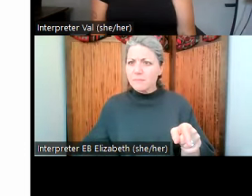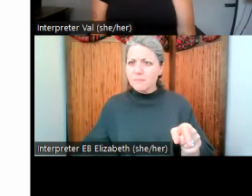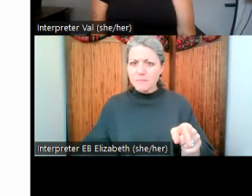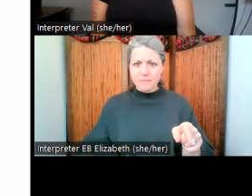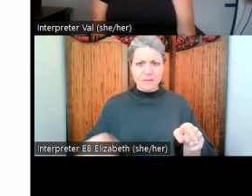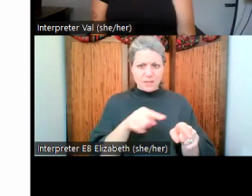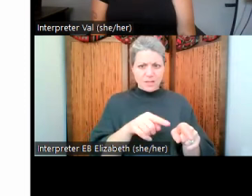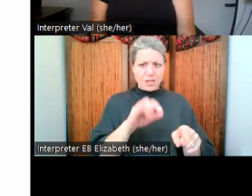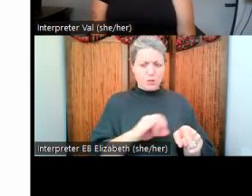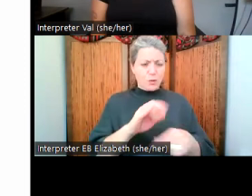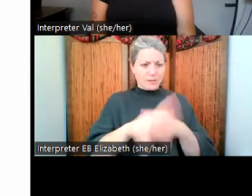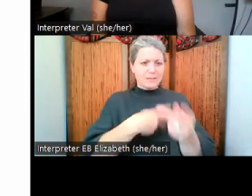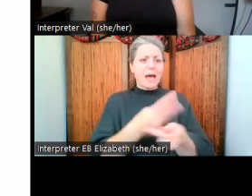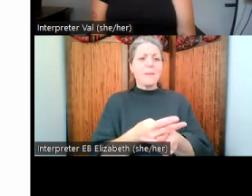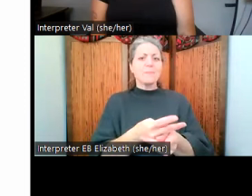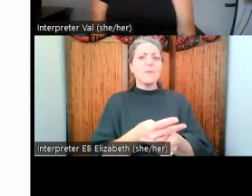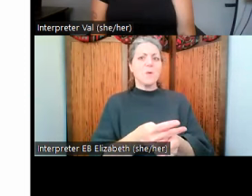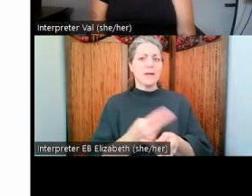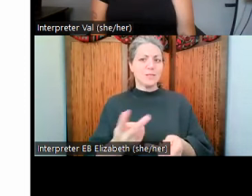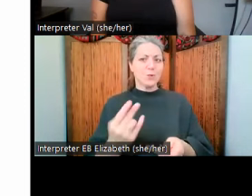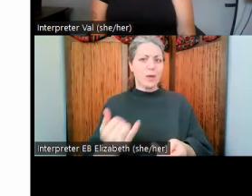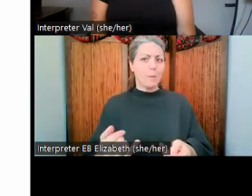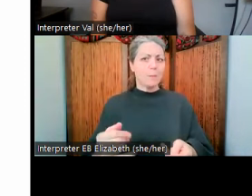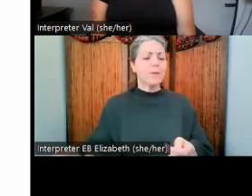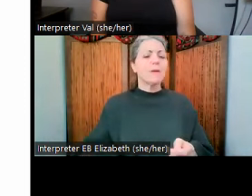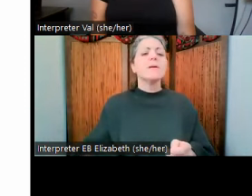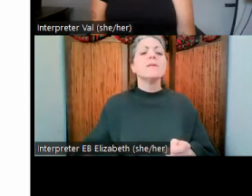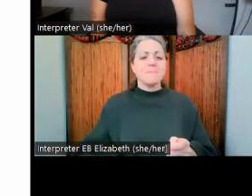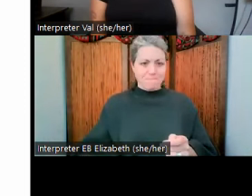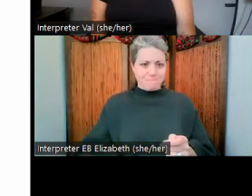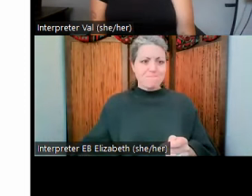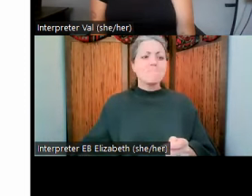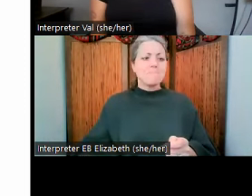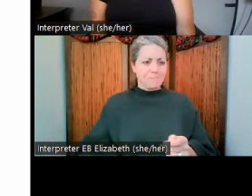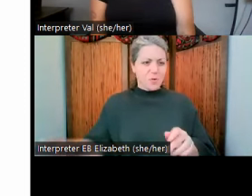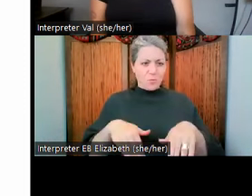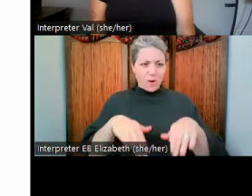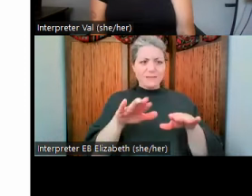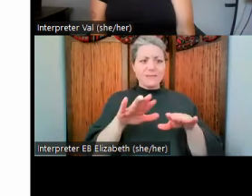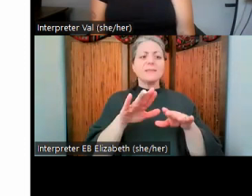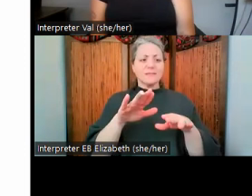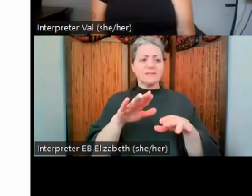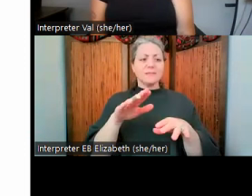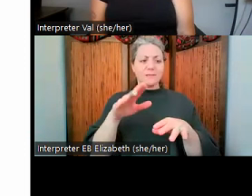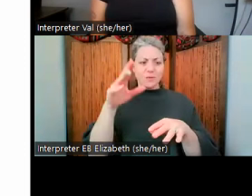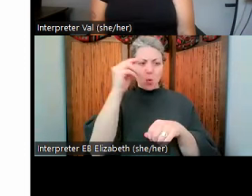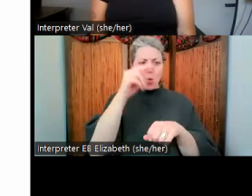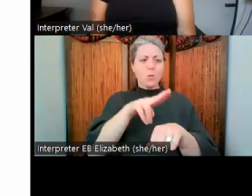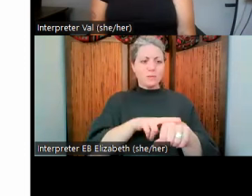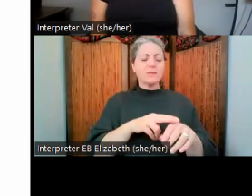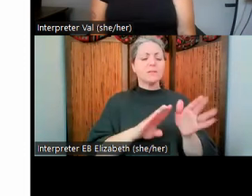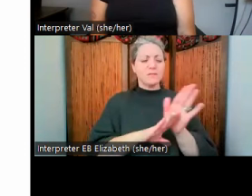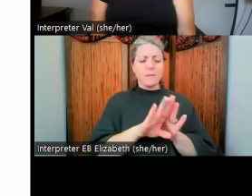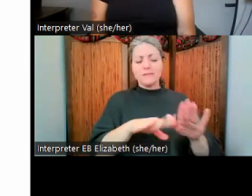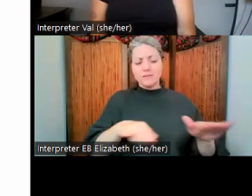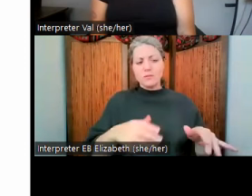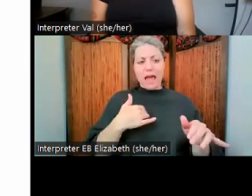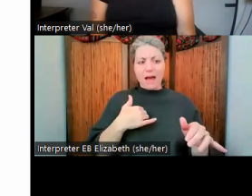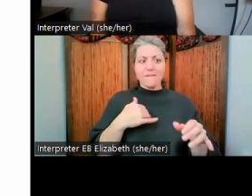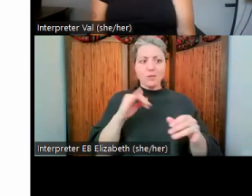overwhelmingly families that are raising a developmentally typical child may have insurance through their